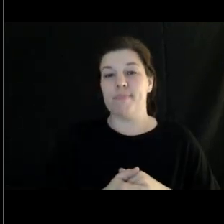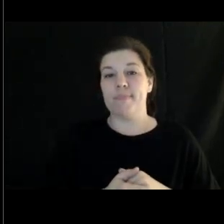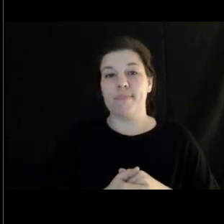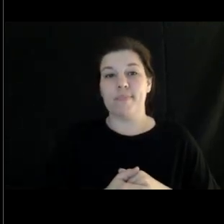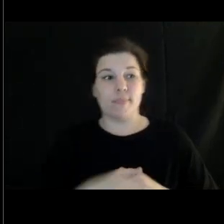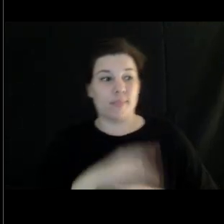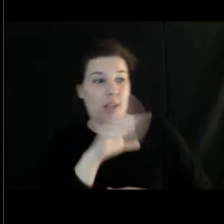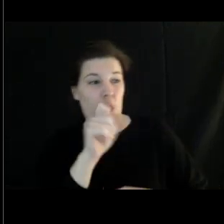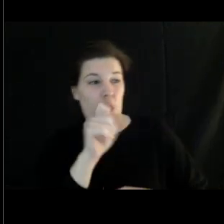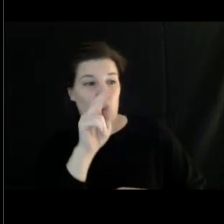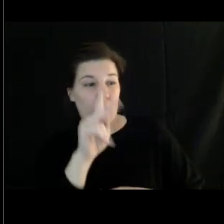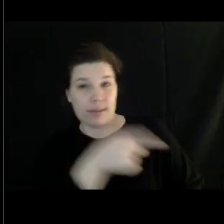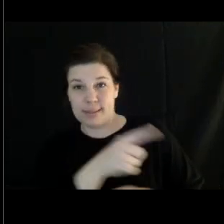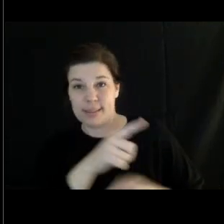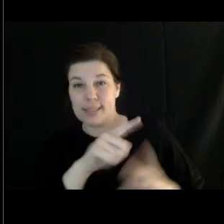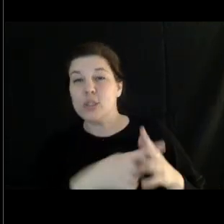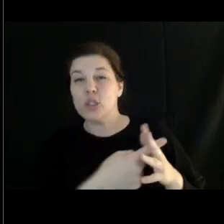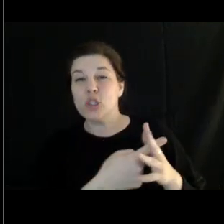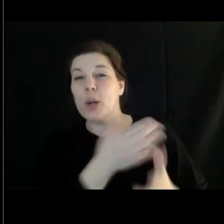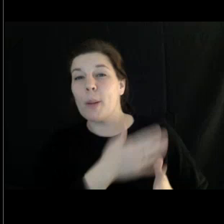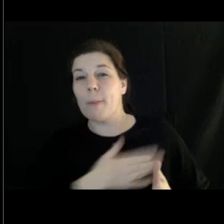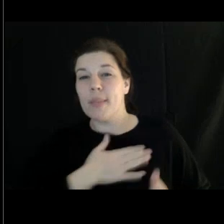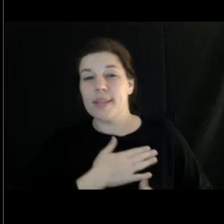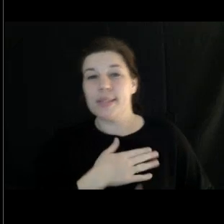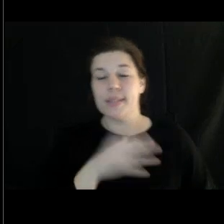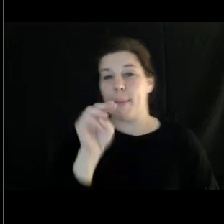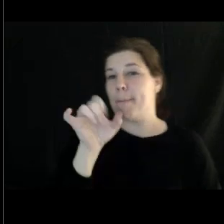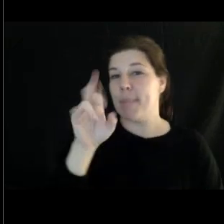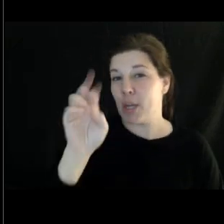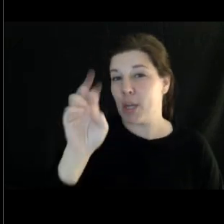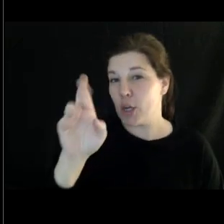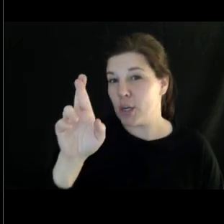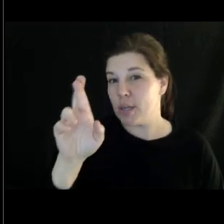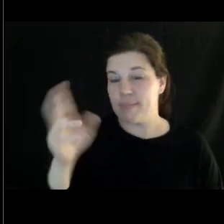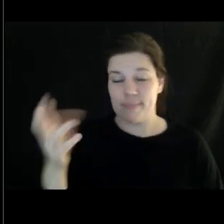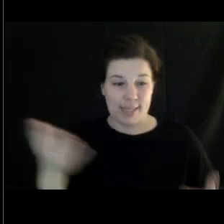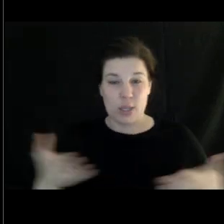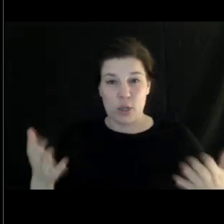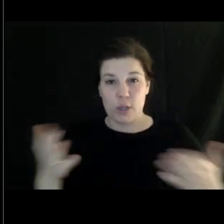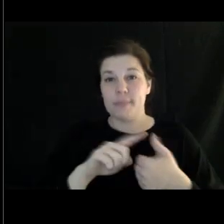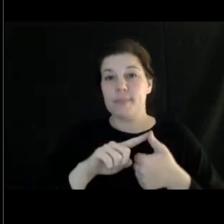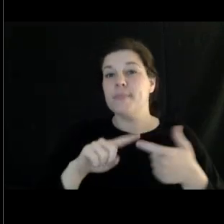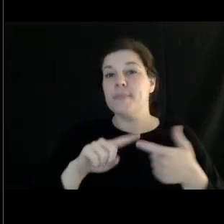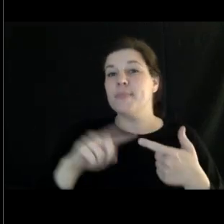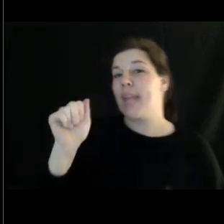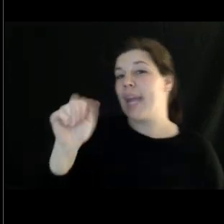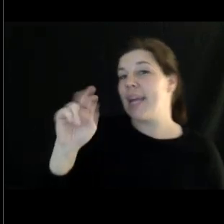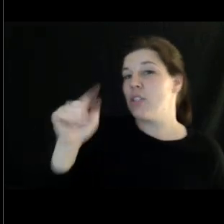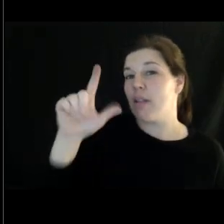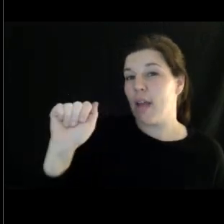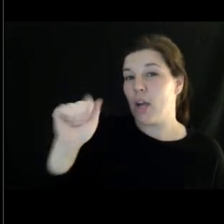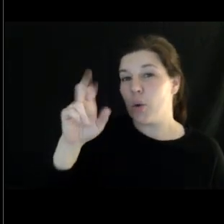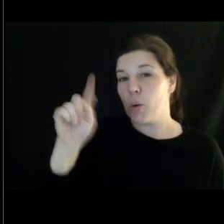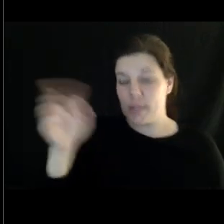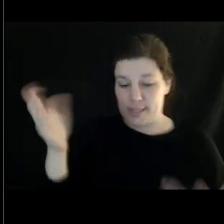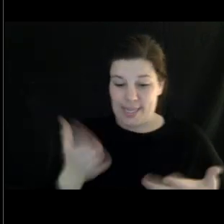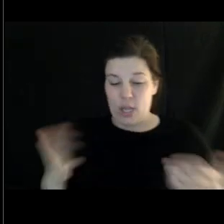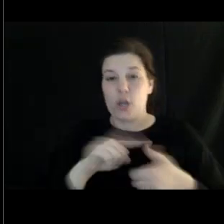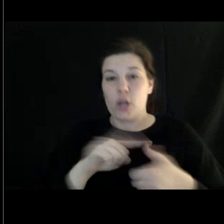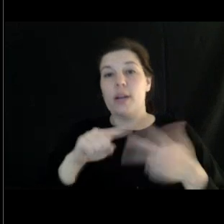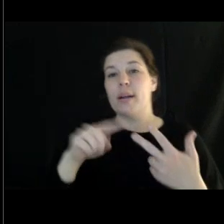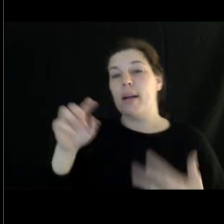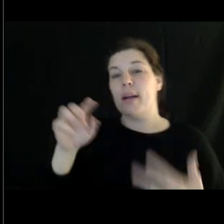Gibson, could you please begin the roll call? Mayor Typin Serga, Here. Angela Cruz, Here. Commissioner Woodrow